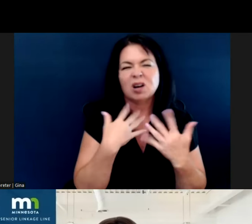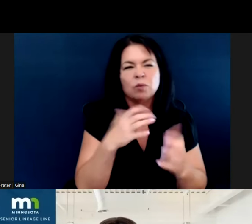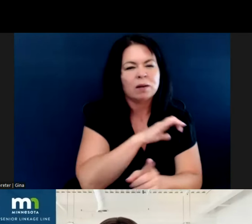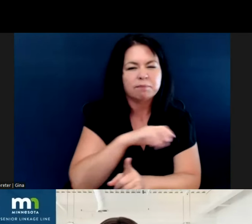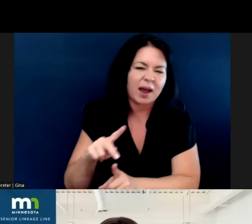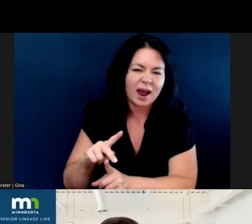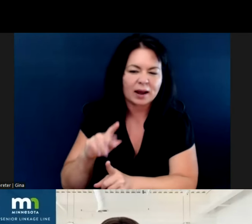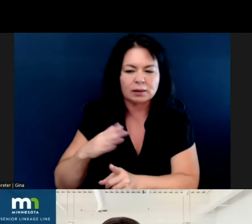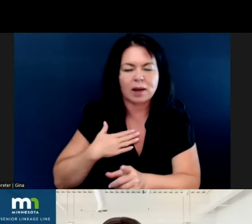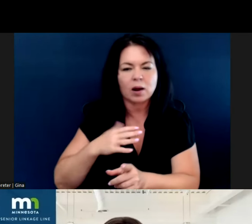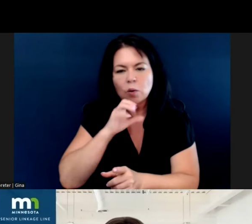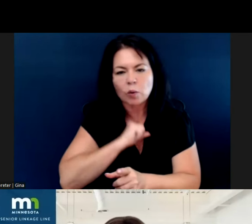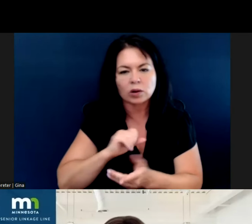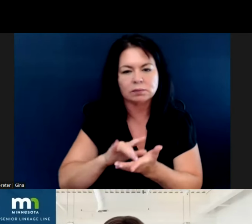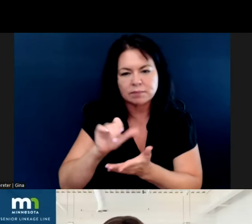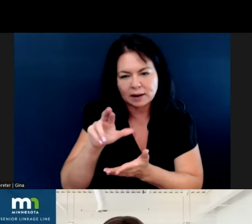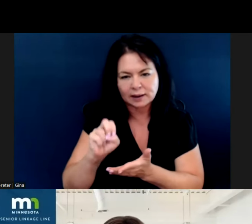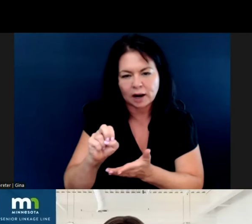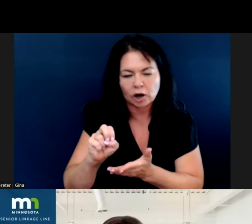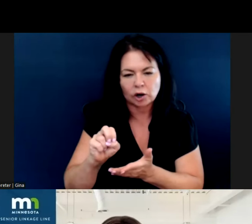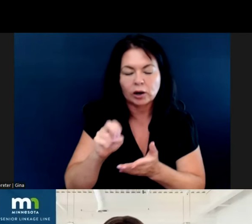or enroll in a different Medicare Advantage plan.